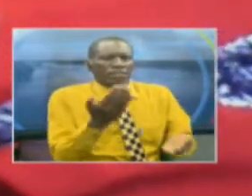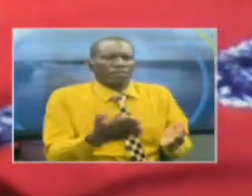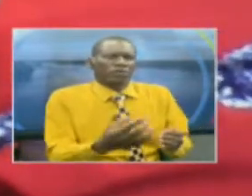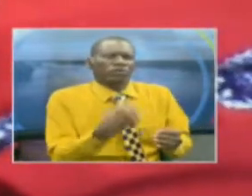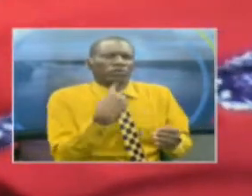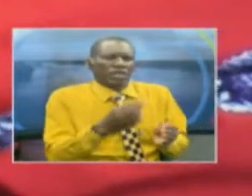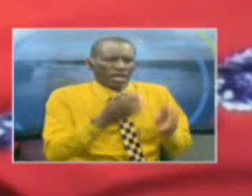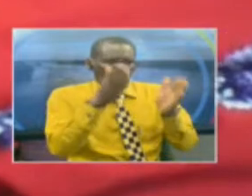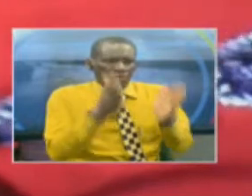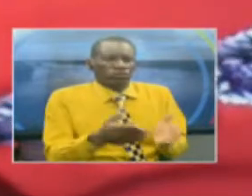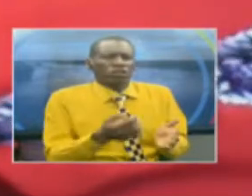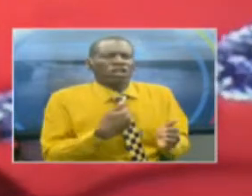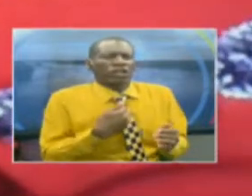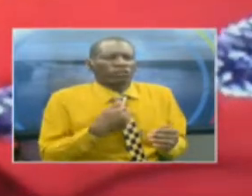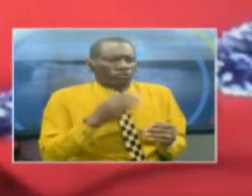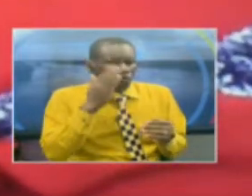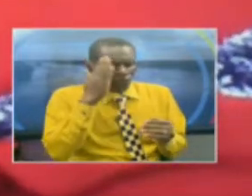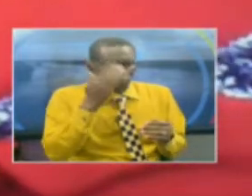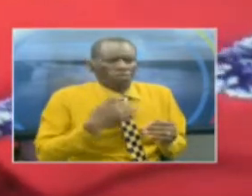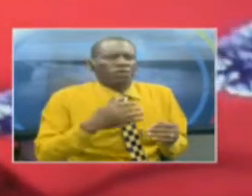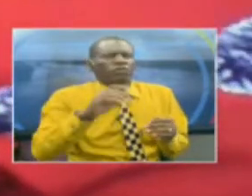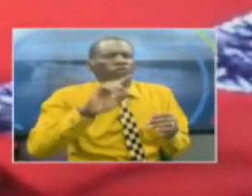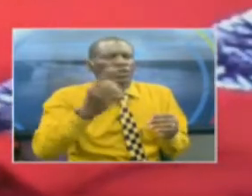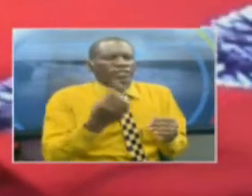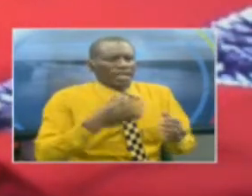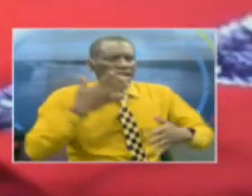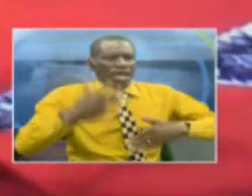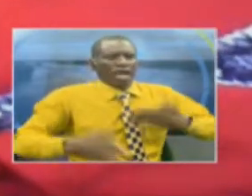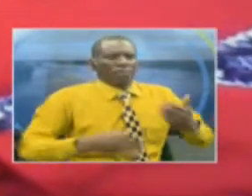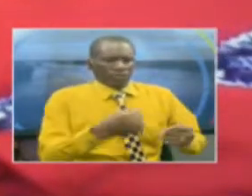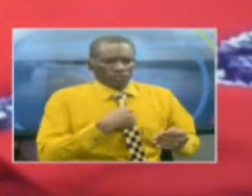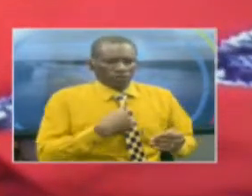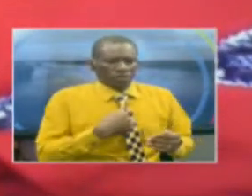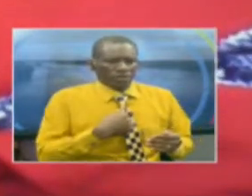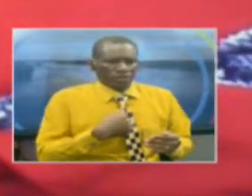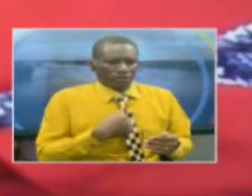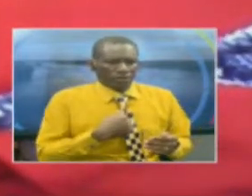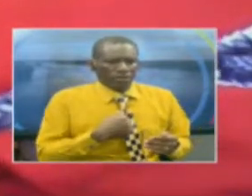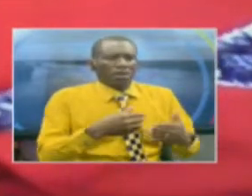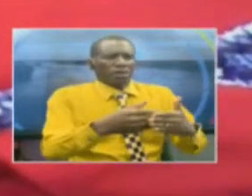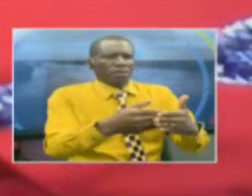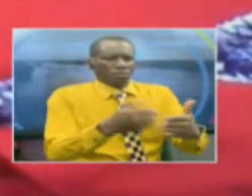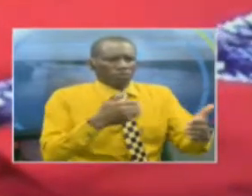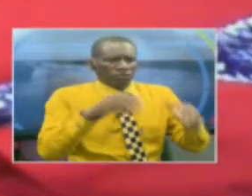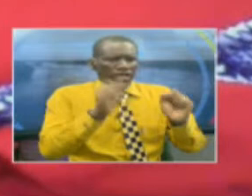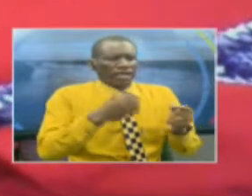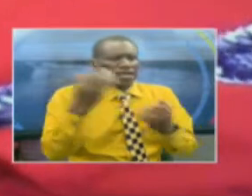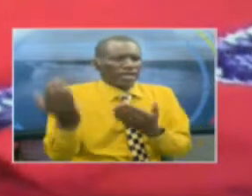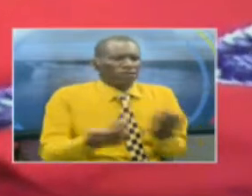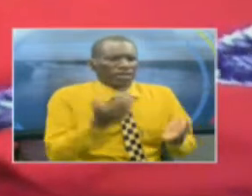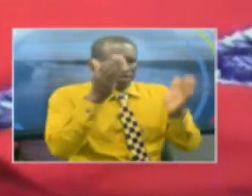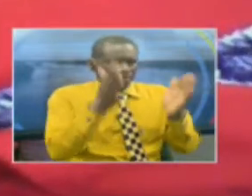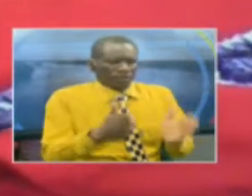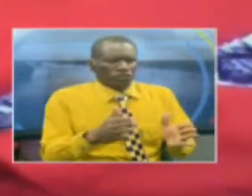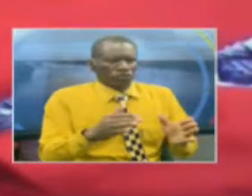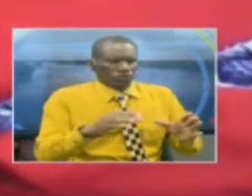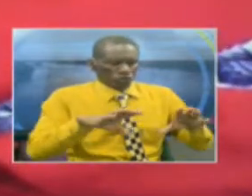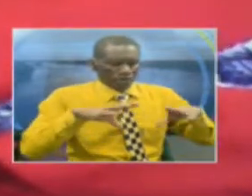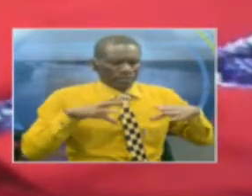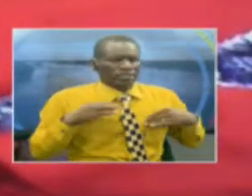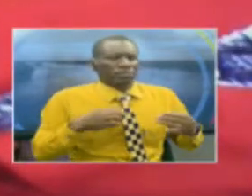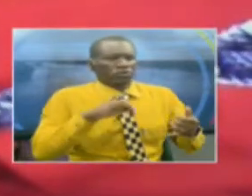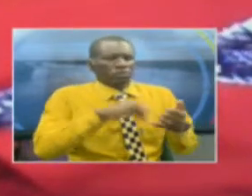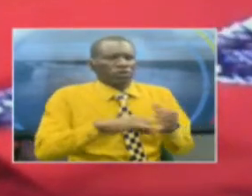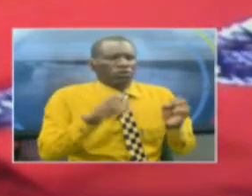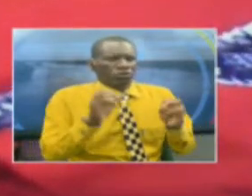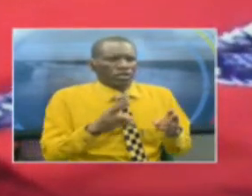somebody has to know who I am, appreciate me the way I am, before I can allow anybody to take me. Okay,